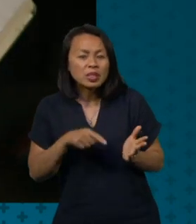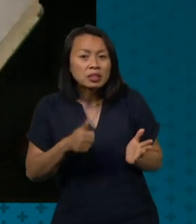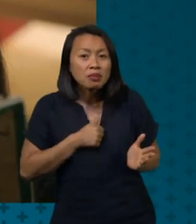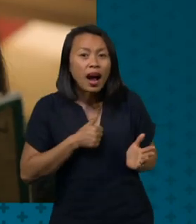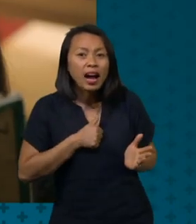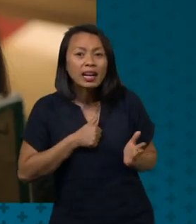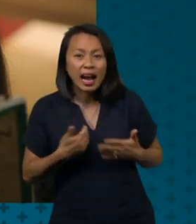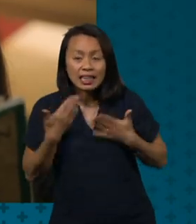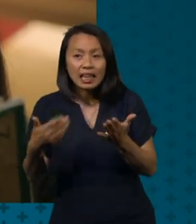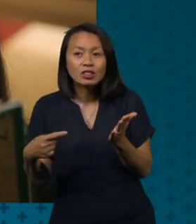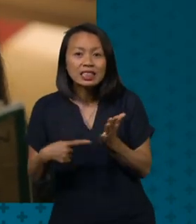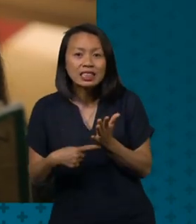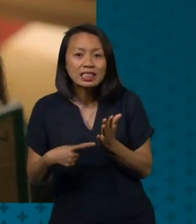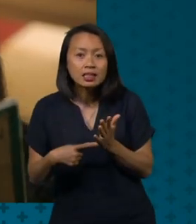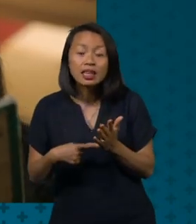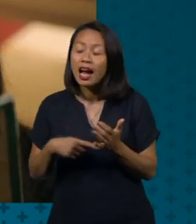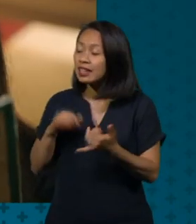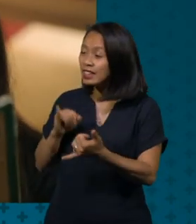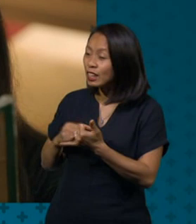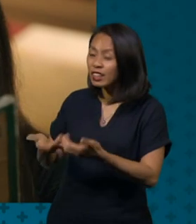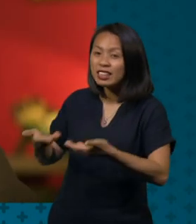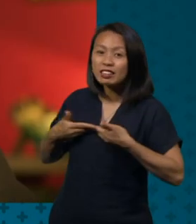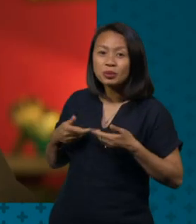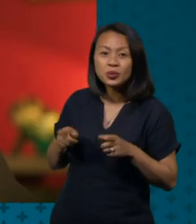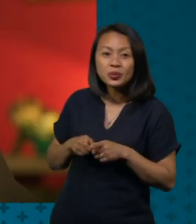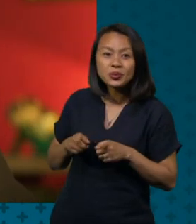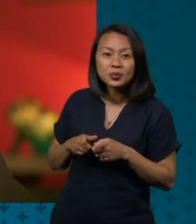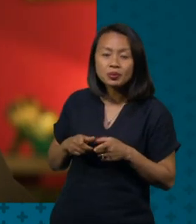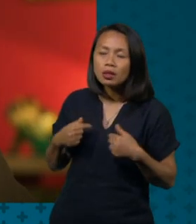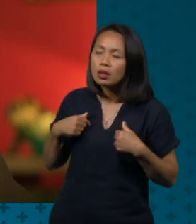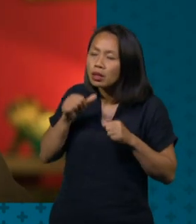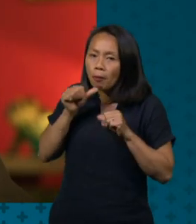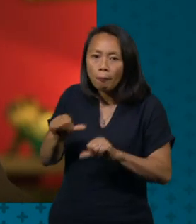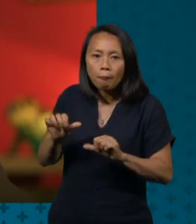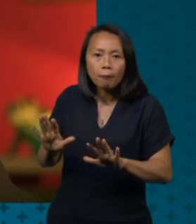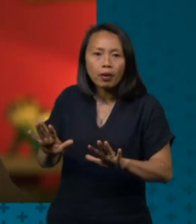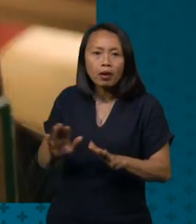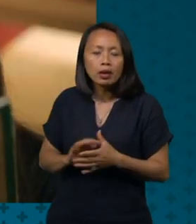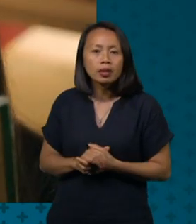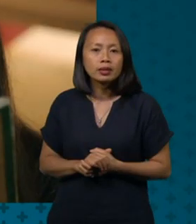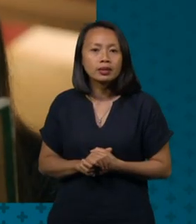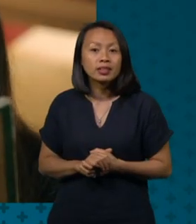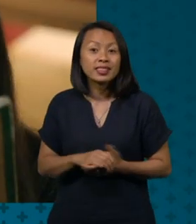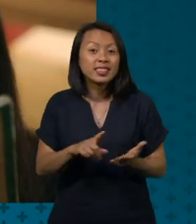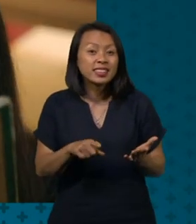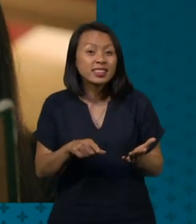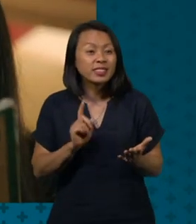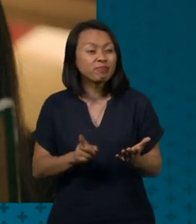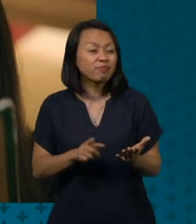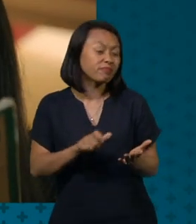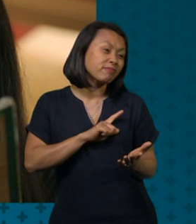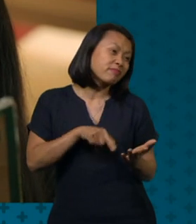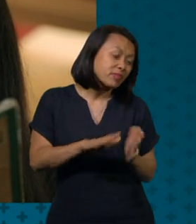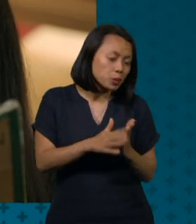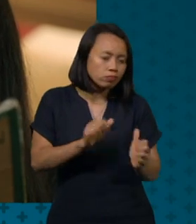it. Yeah. Sasha gave it to me. I love it. That's because